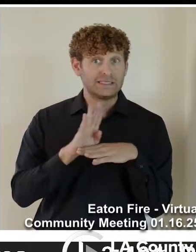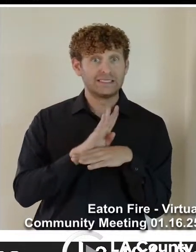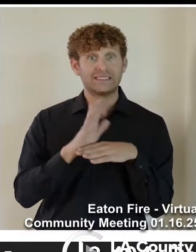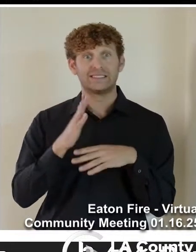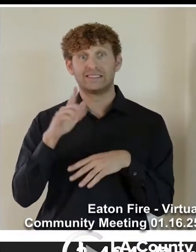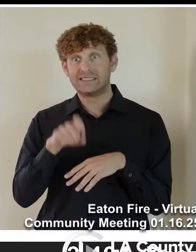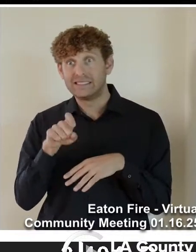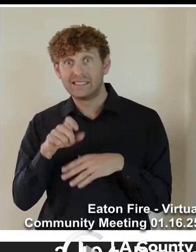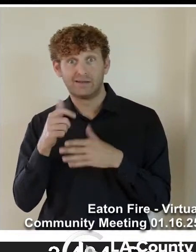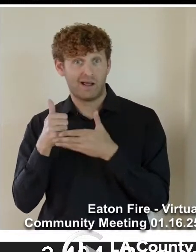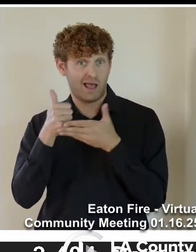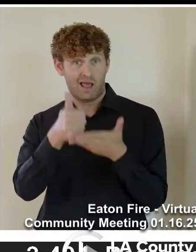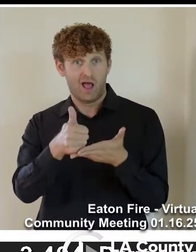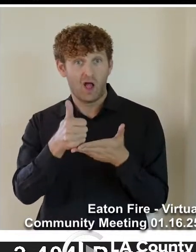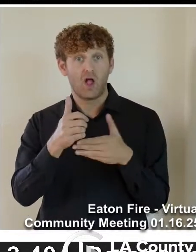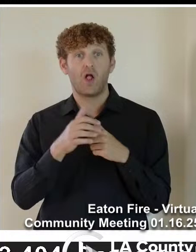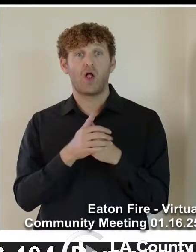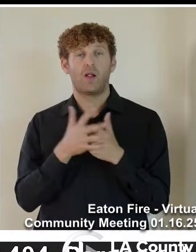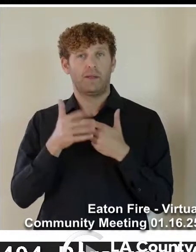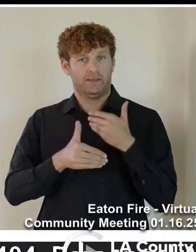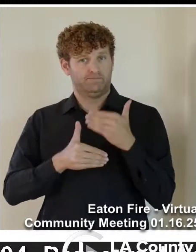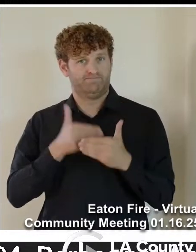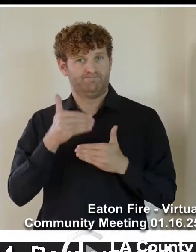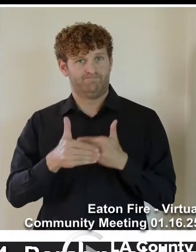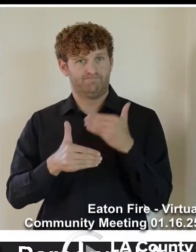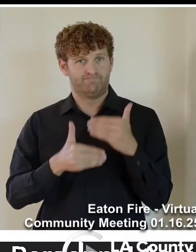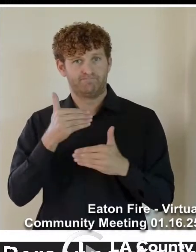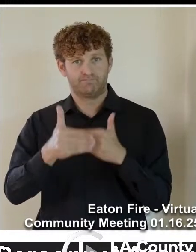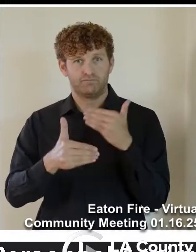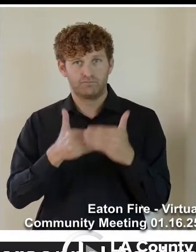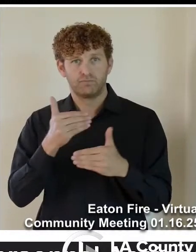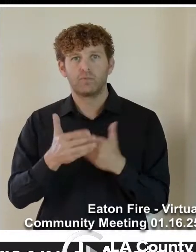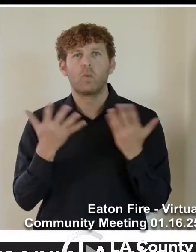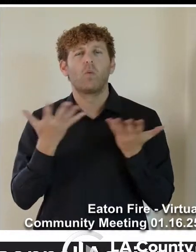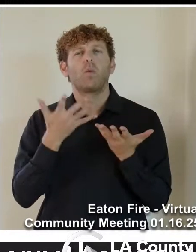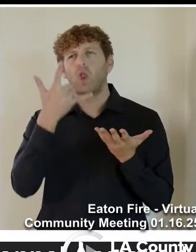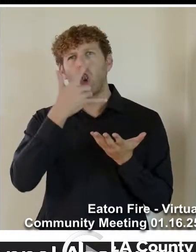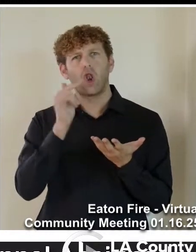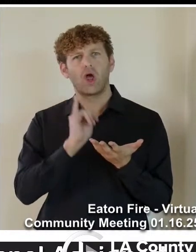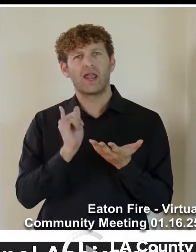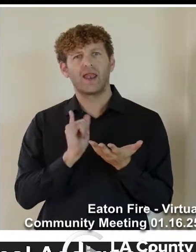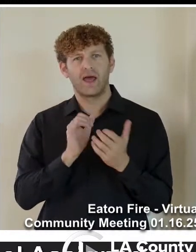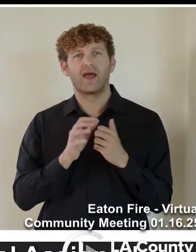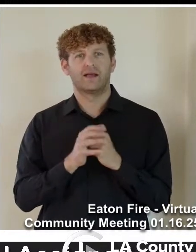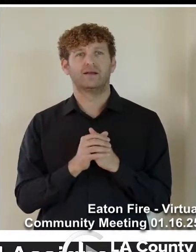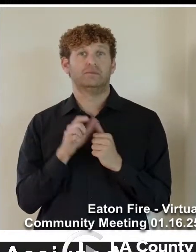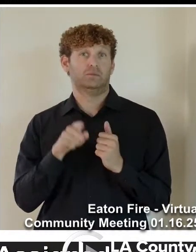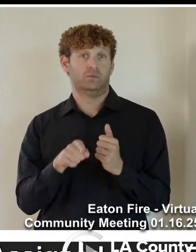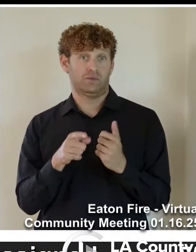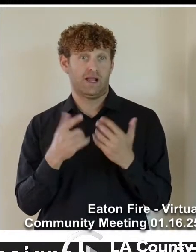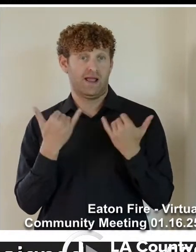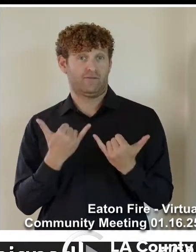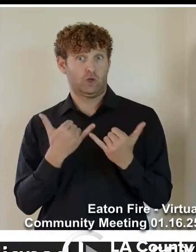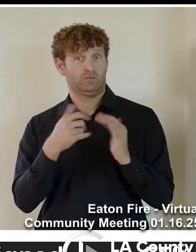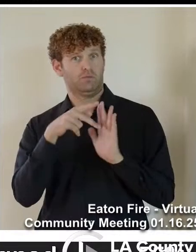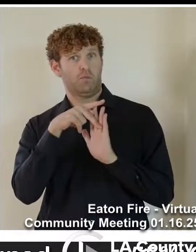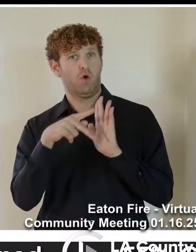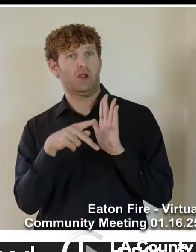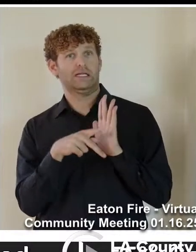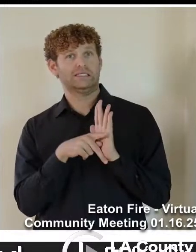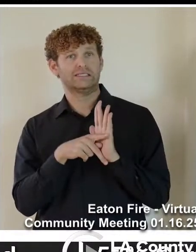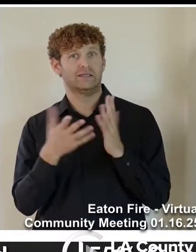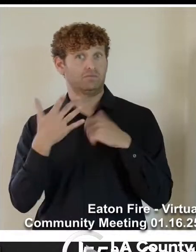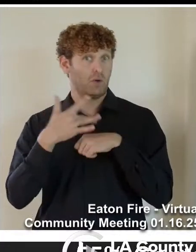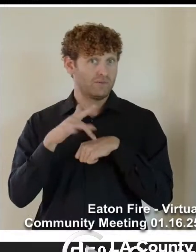or steps and the process to go through. There are some existing protocols available that are through those groups that we're going to be